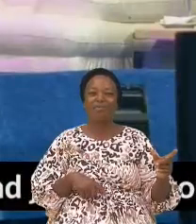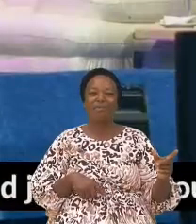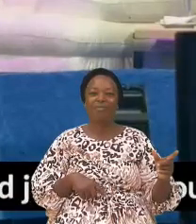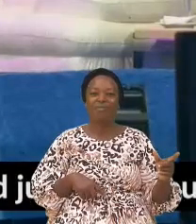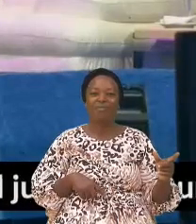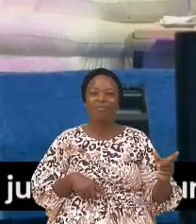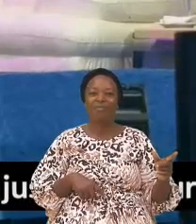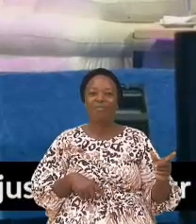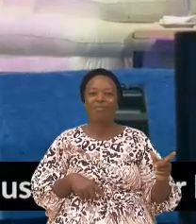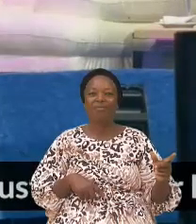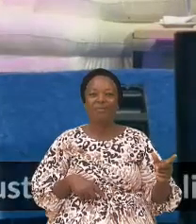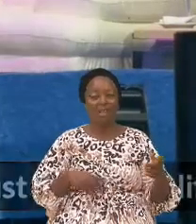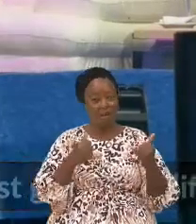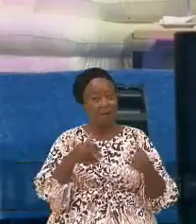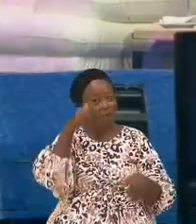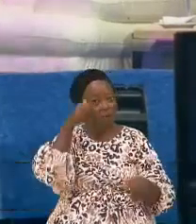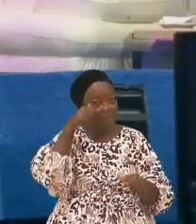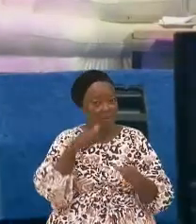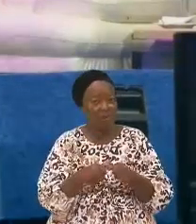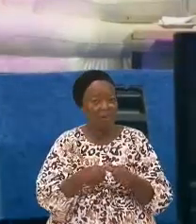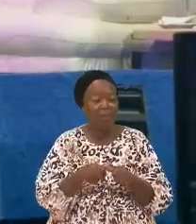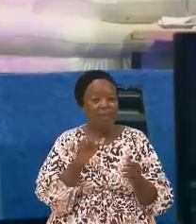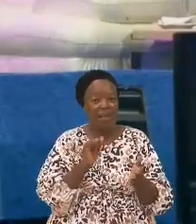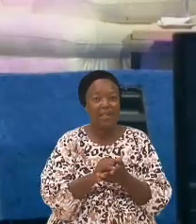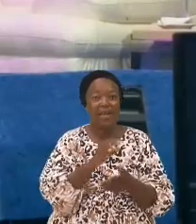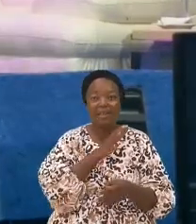Somebody there said, praise the Lord.